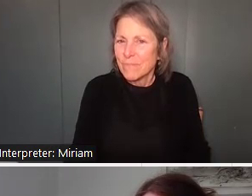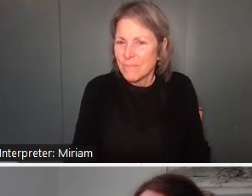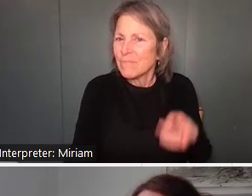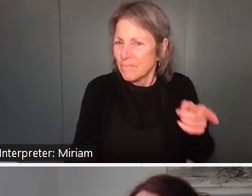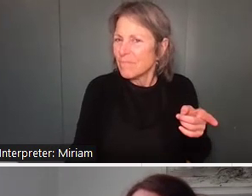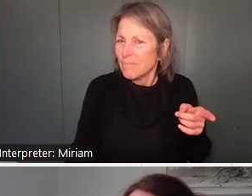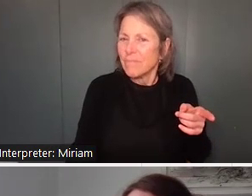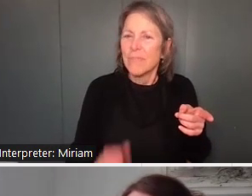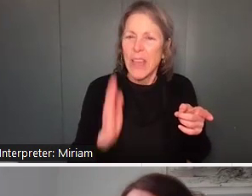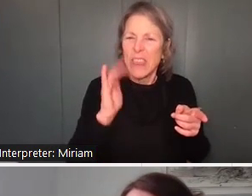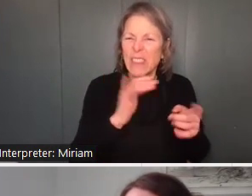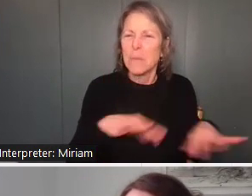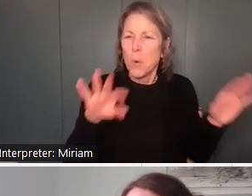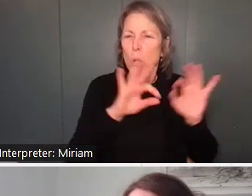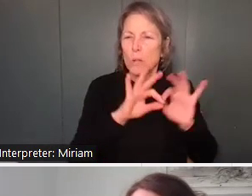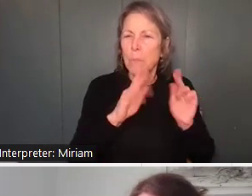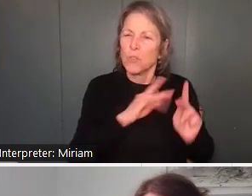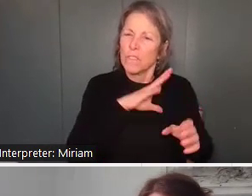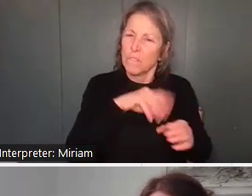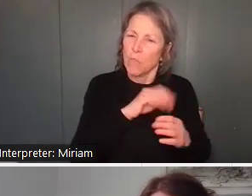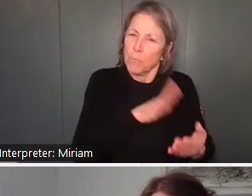really important.